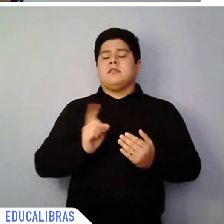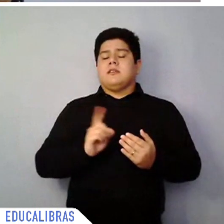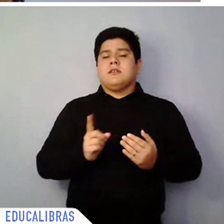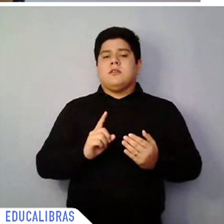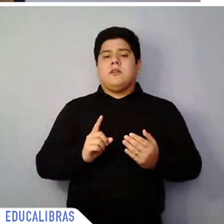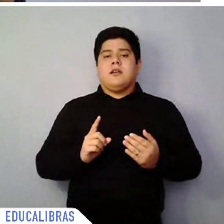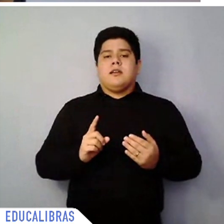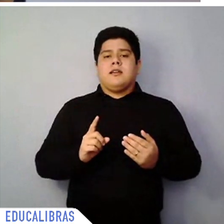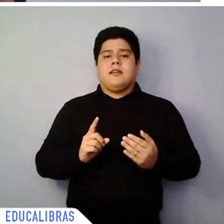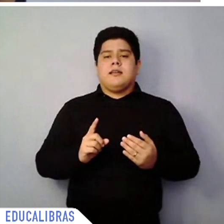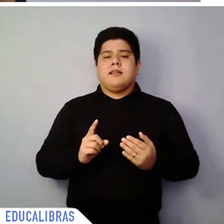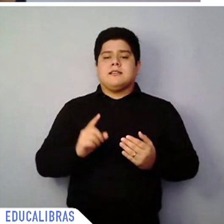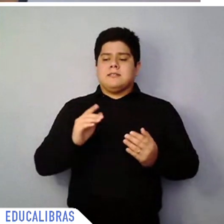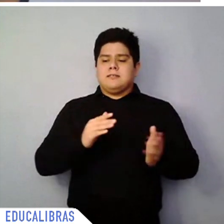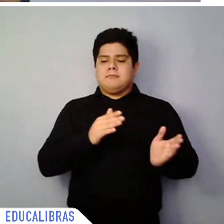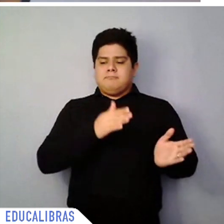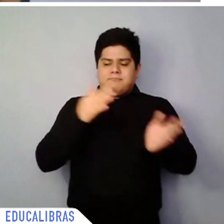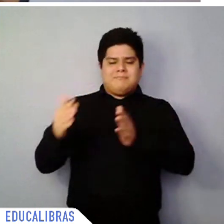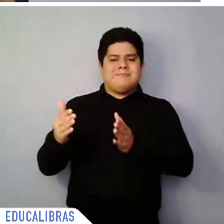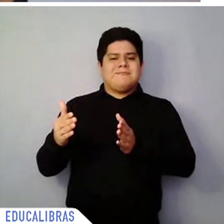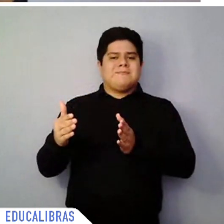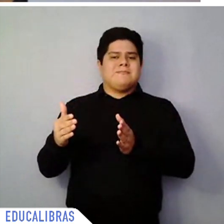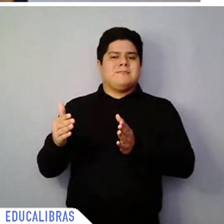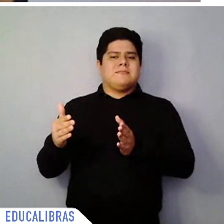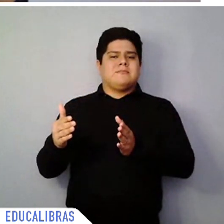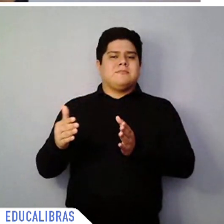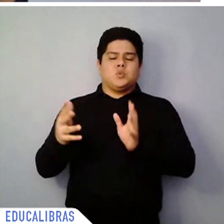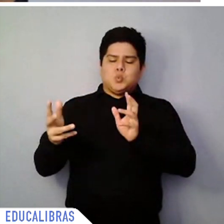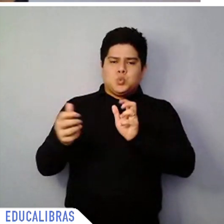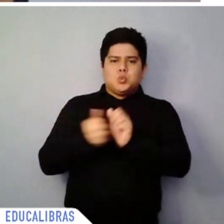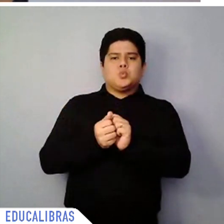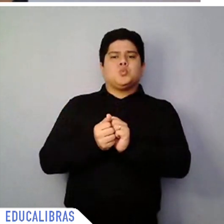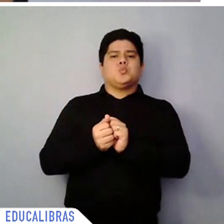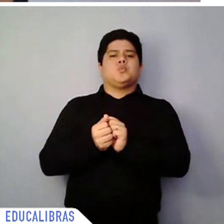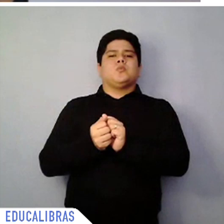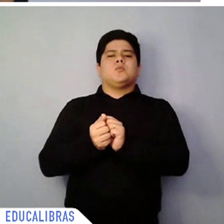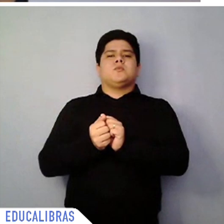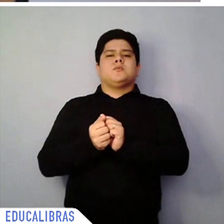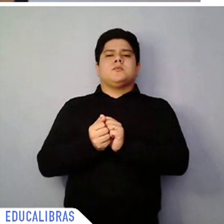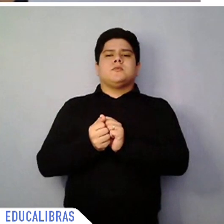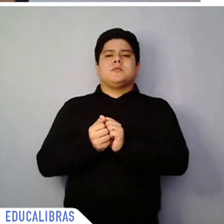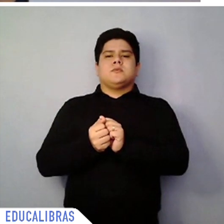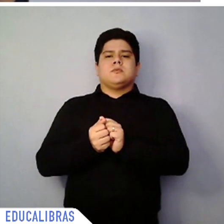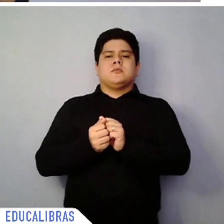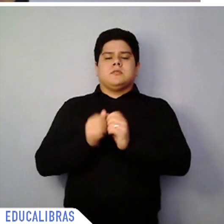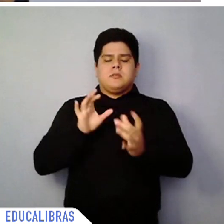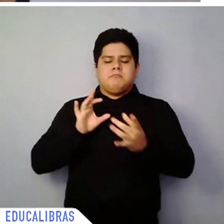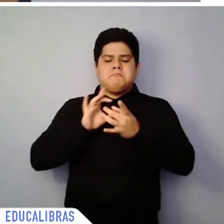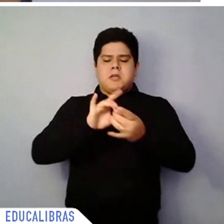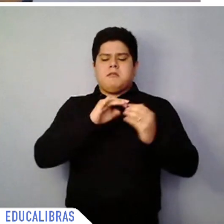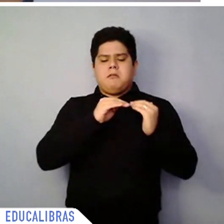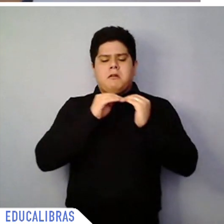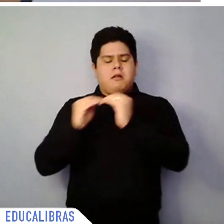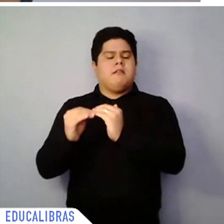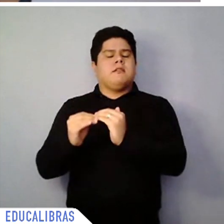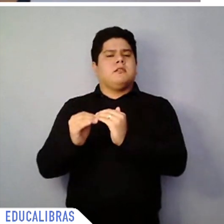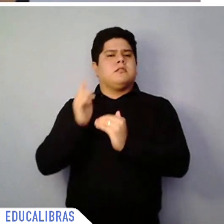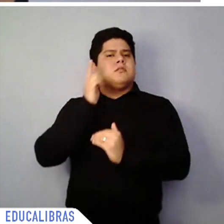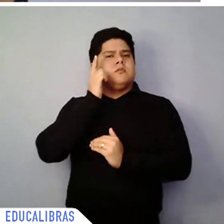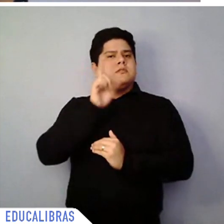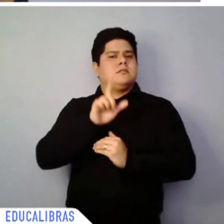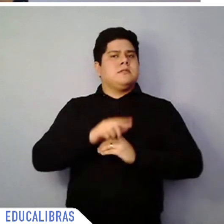is not enough, or we need to open people's minds and explain it to them. We need